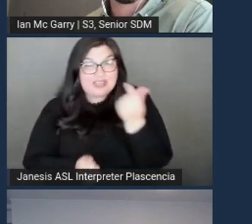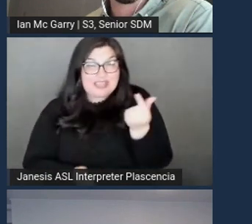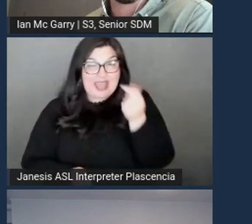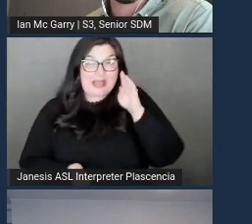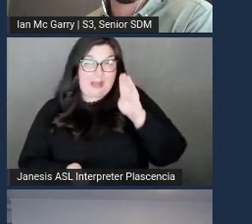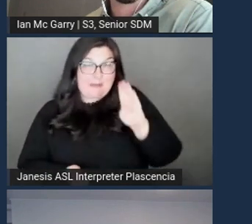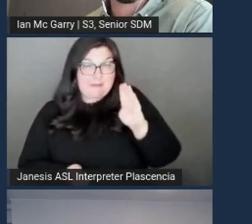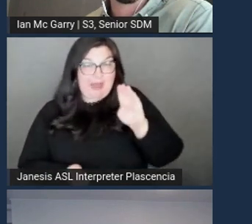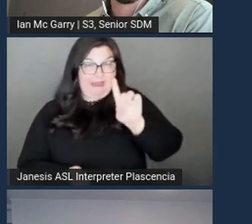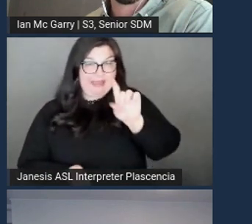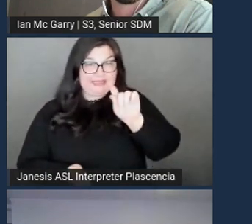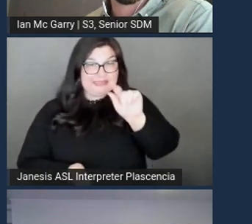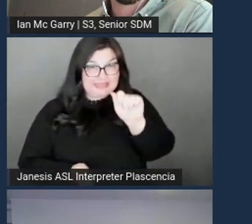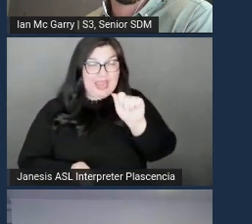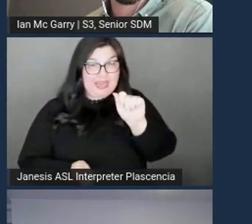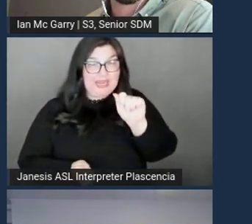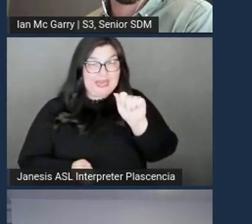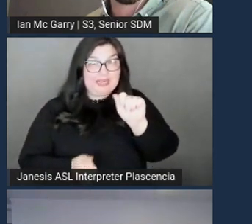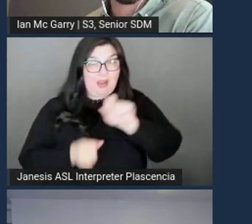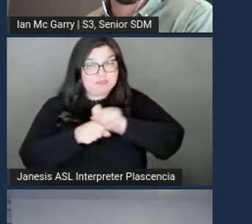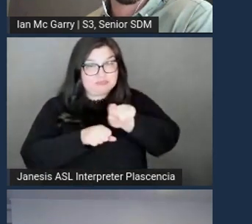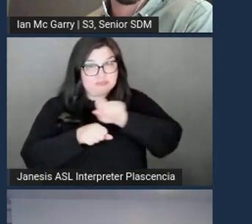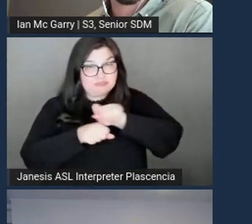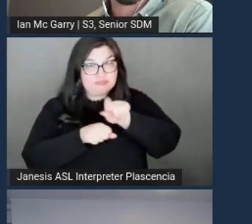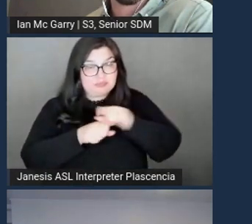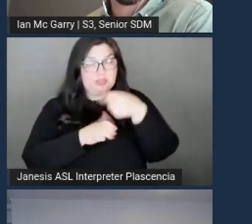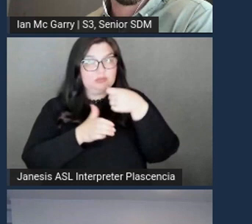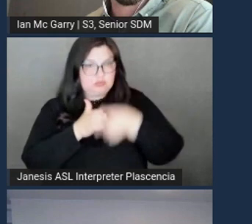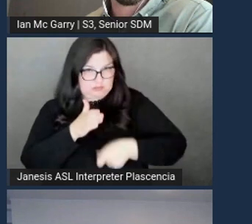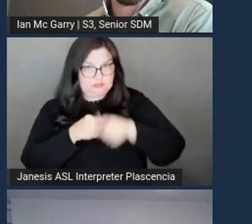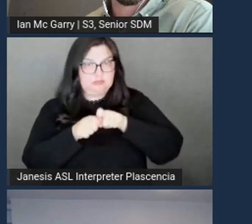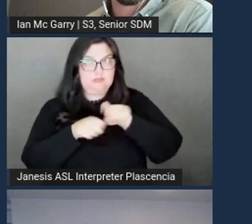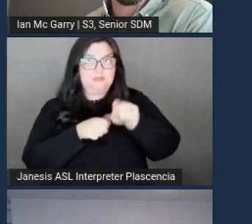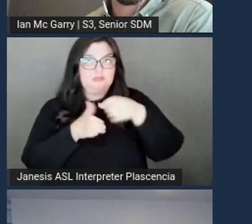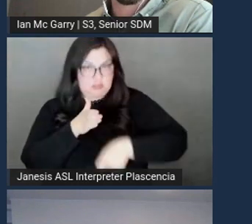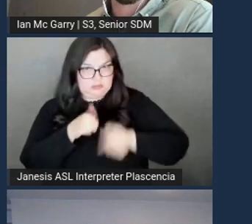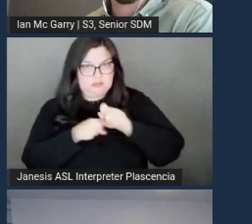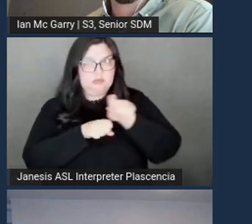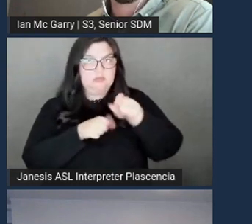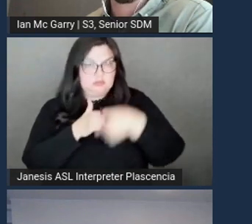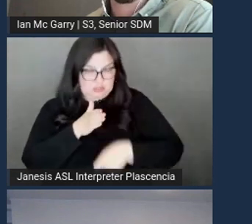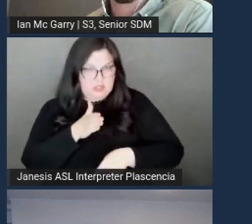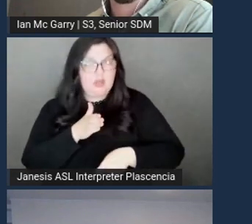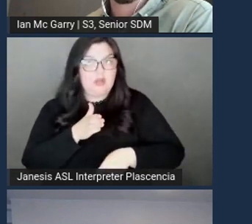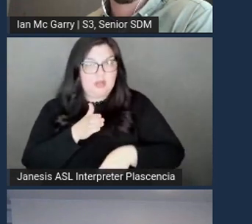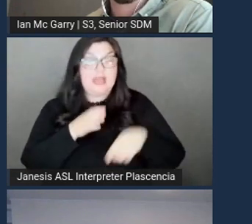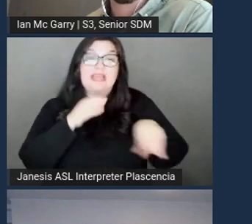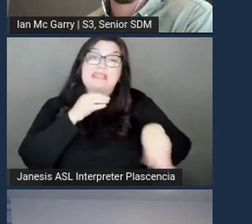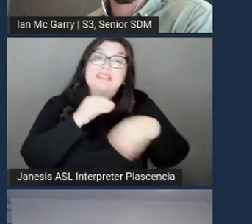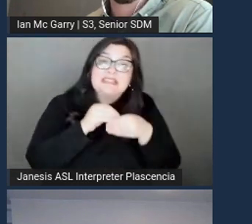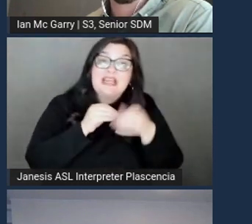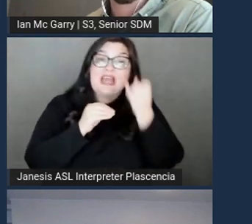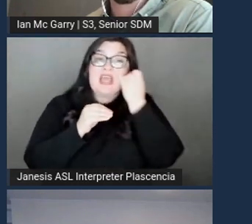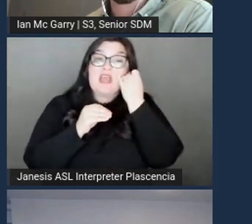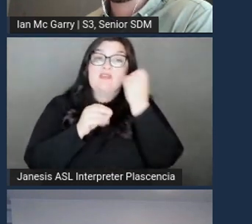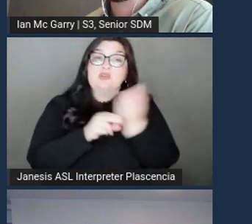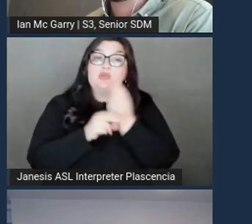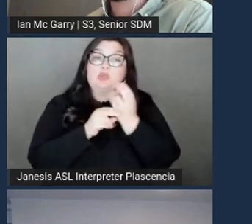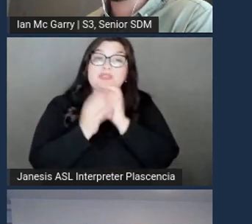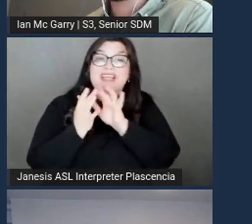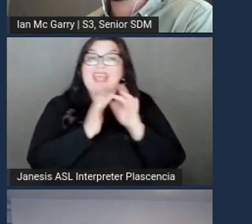new endpoint, there's a charge associated with that. In addition, if you are using internet-based